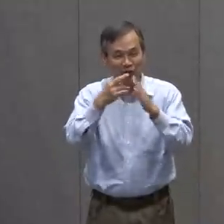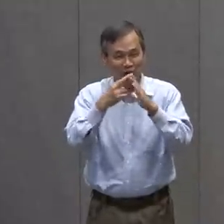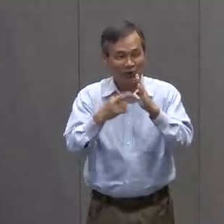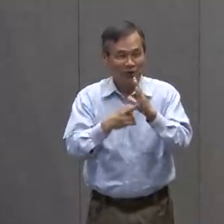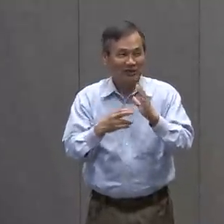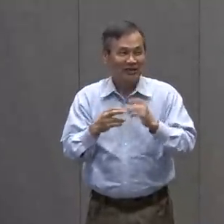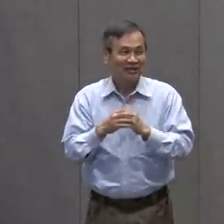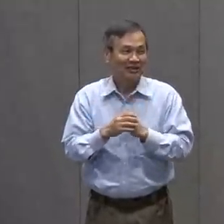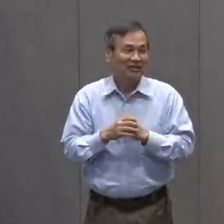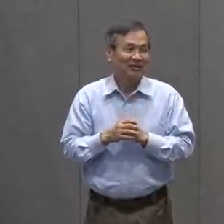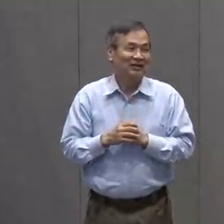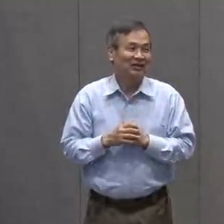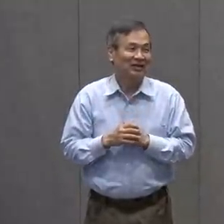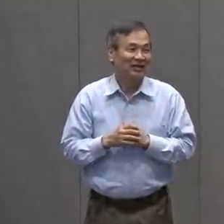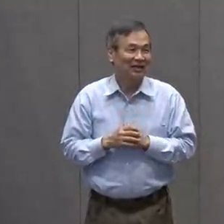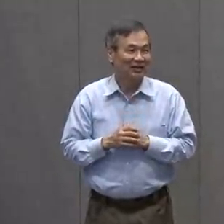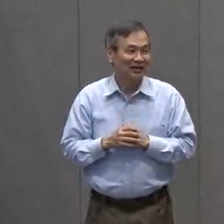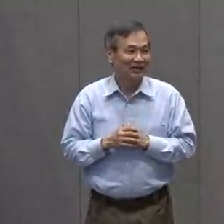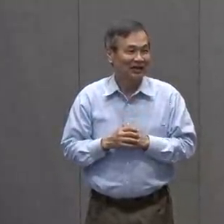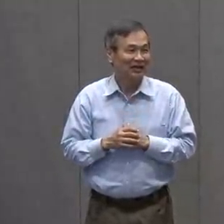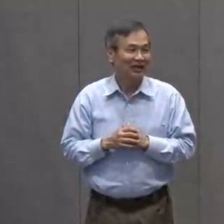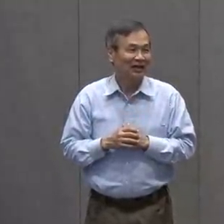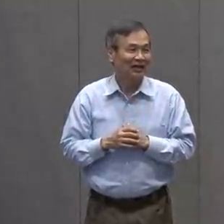awesome this game is besides tic-tac-toe.